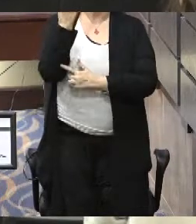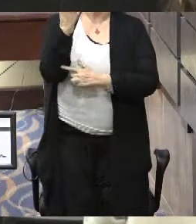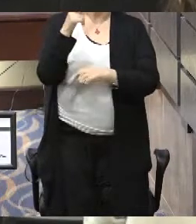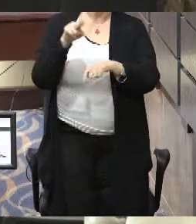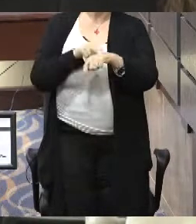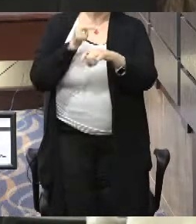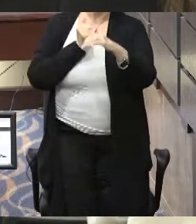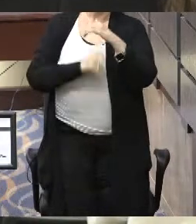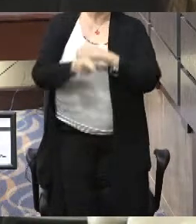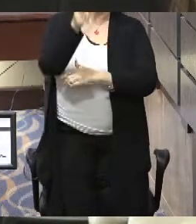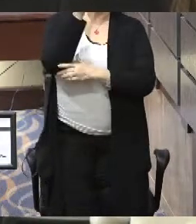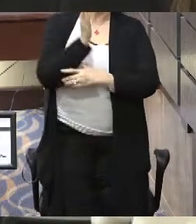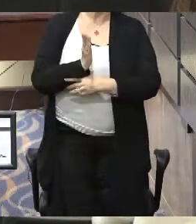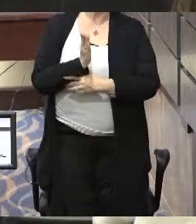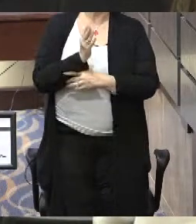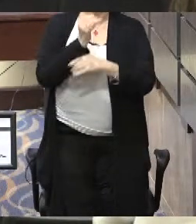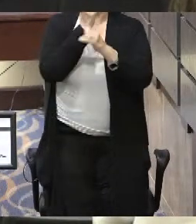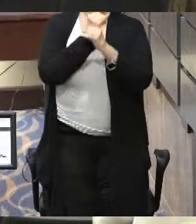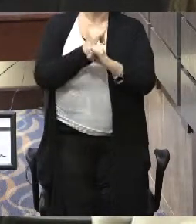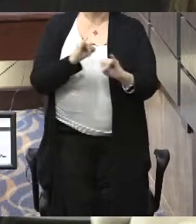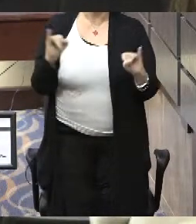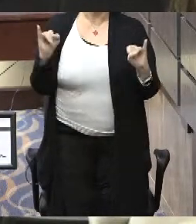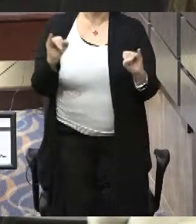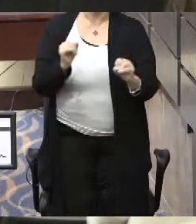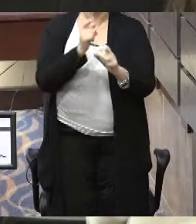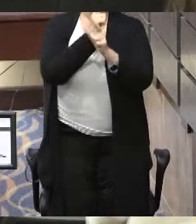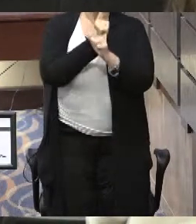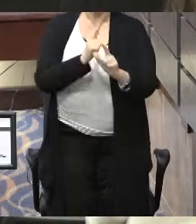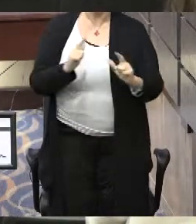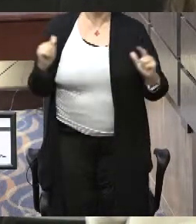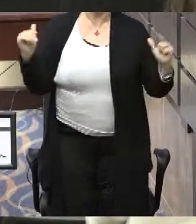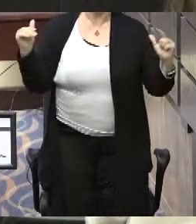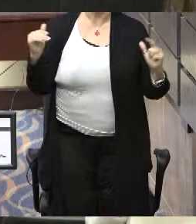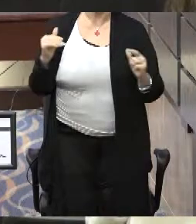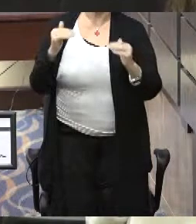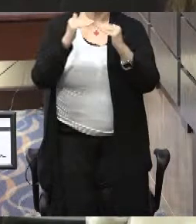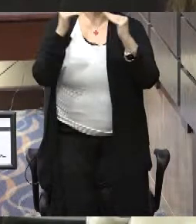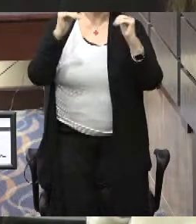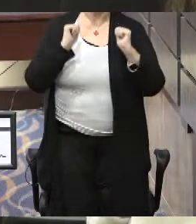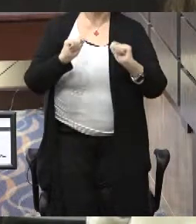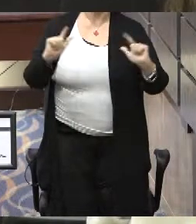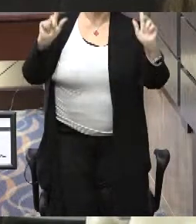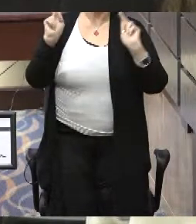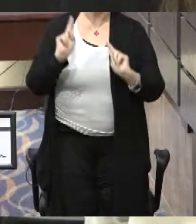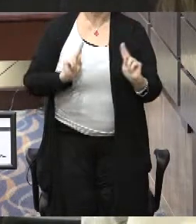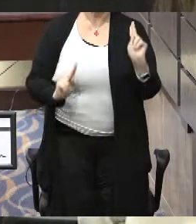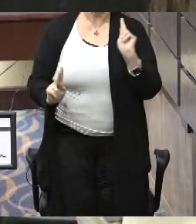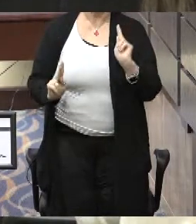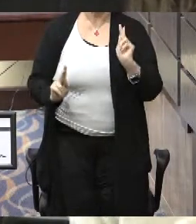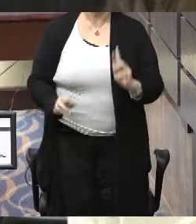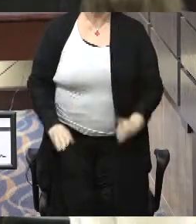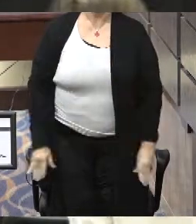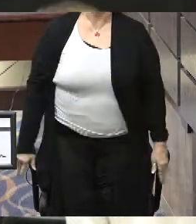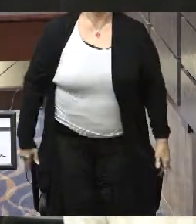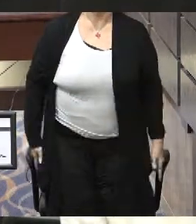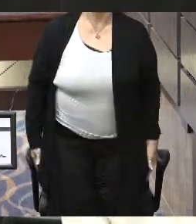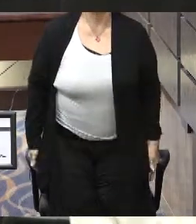one nation, under God, indivisible, with liberty and justice for all.